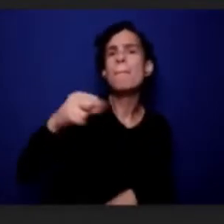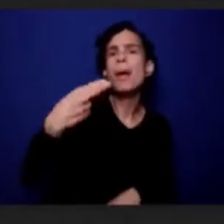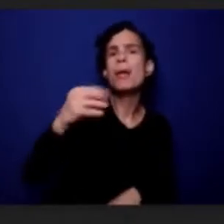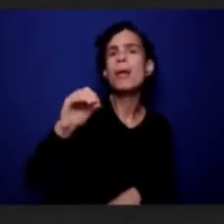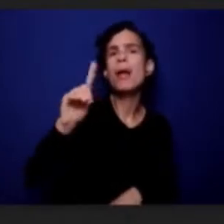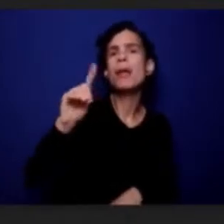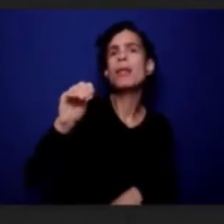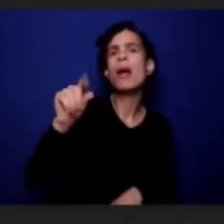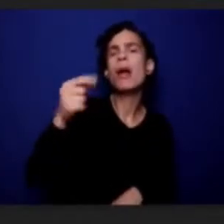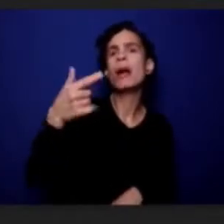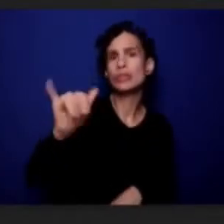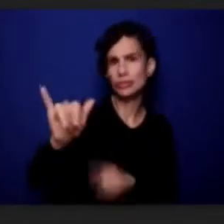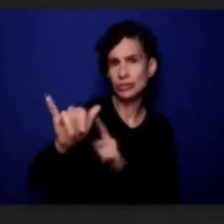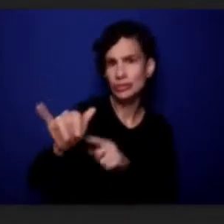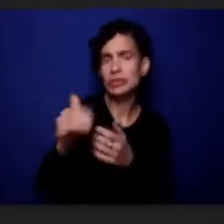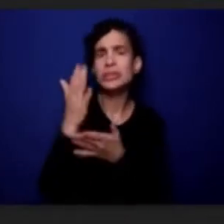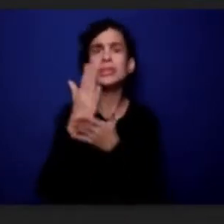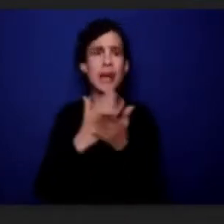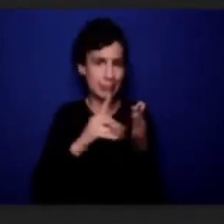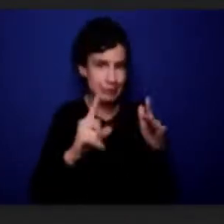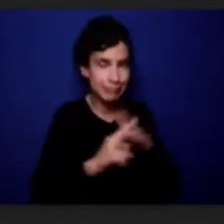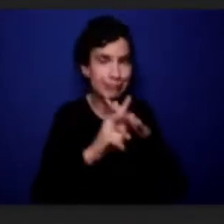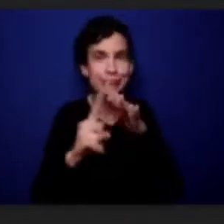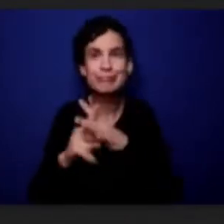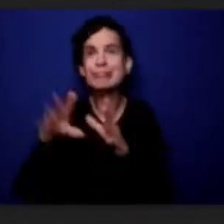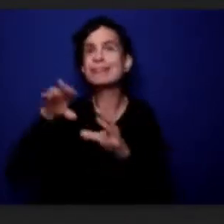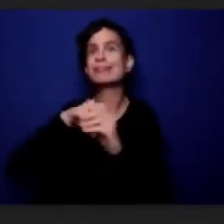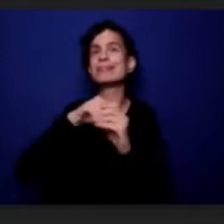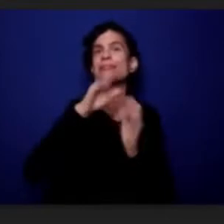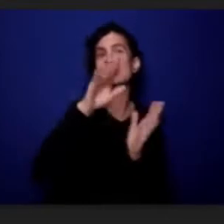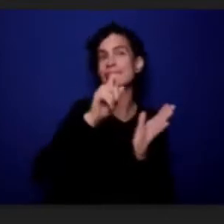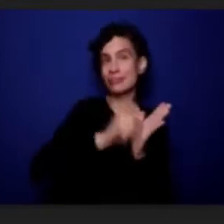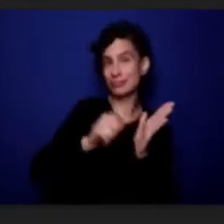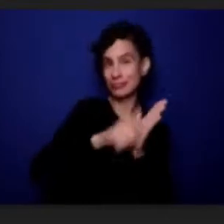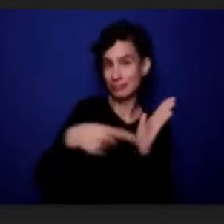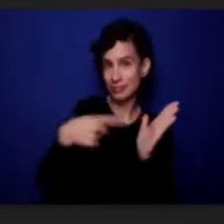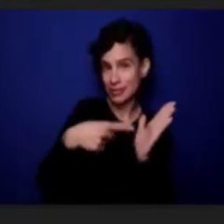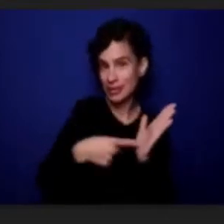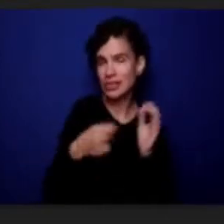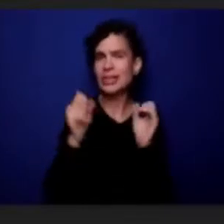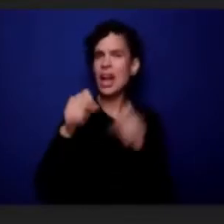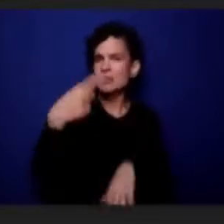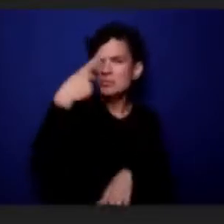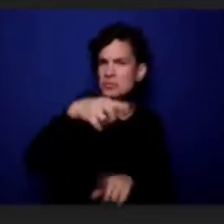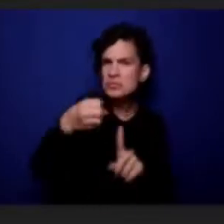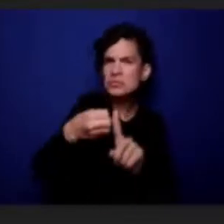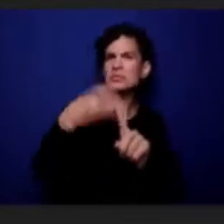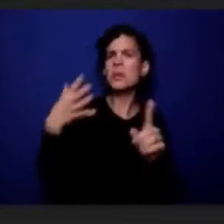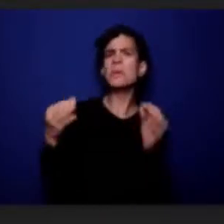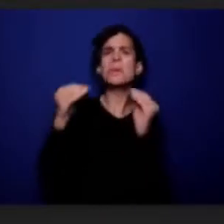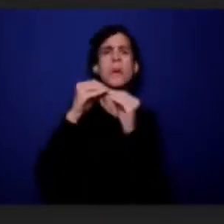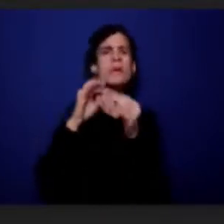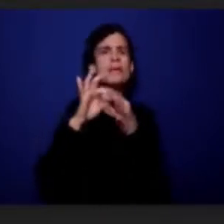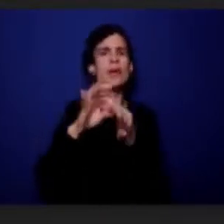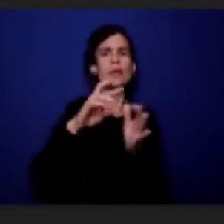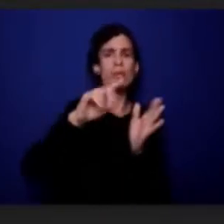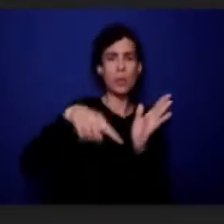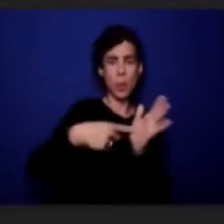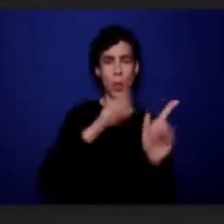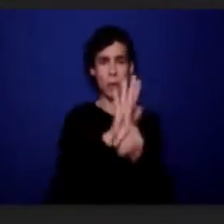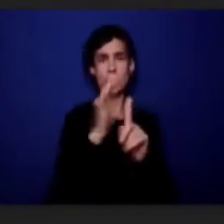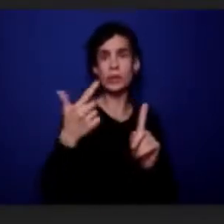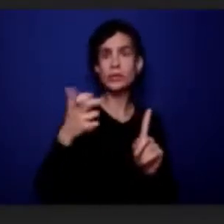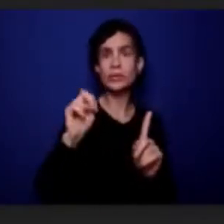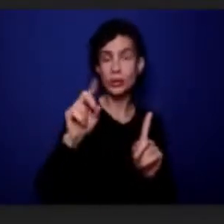but also in your research questions, in your methodology? And some of that appeared in your pieces